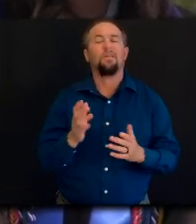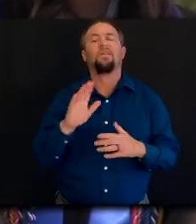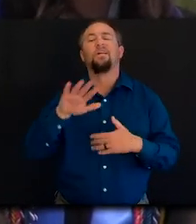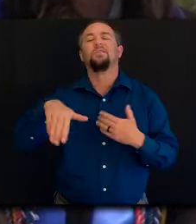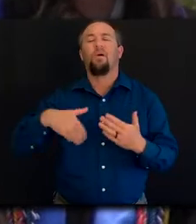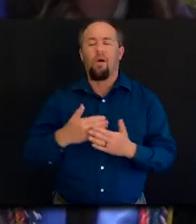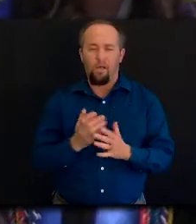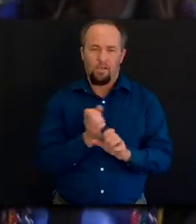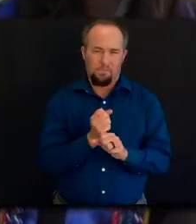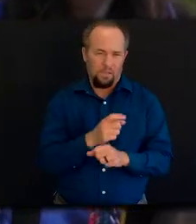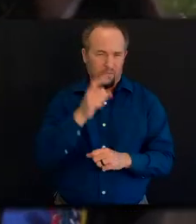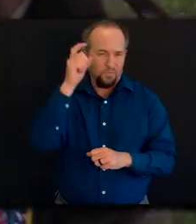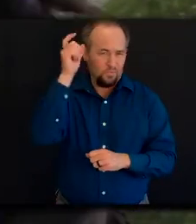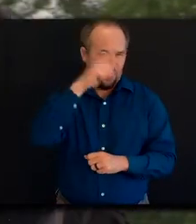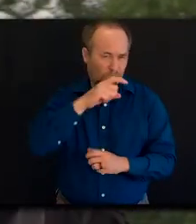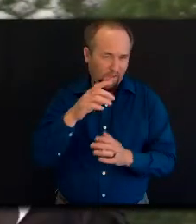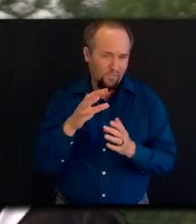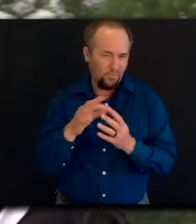choices.